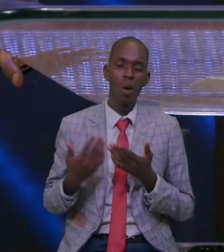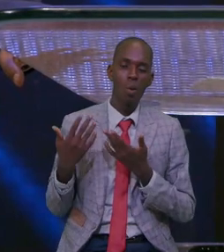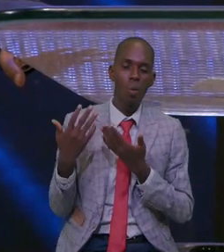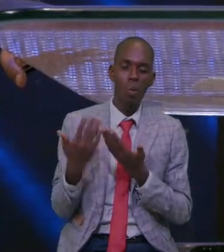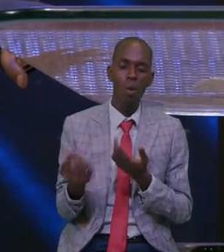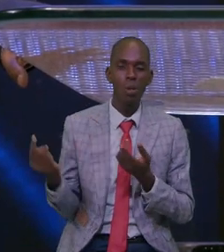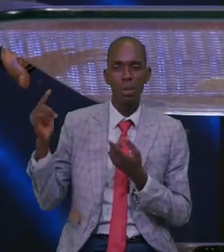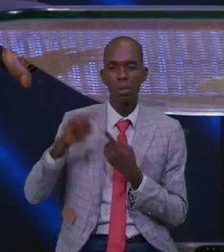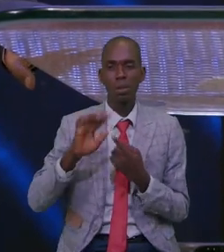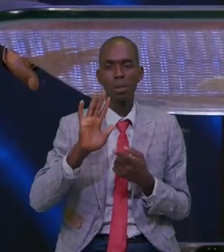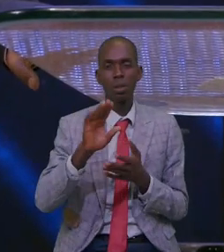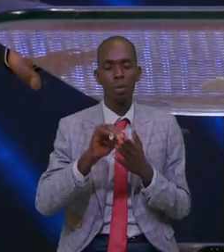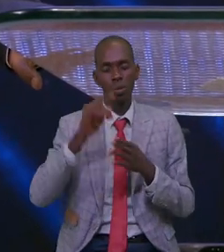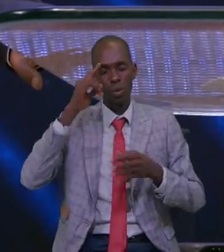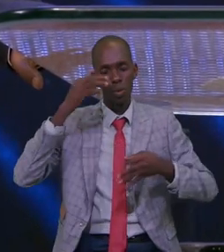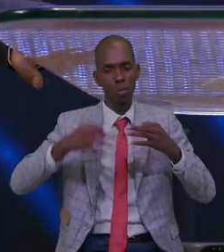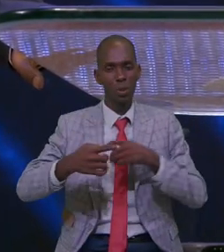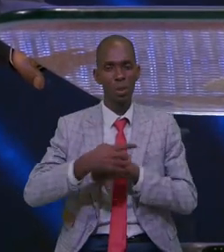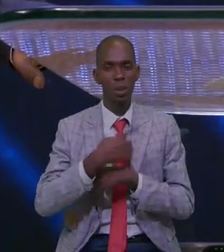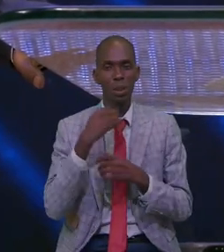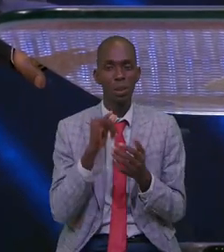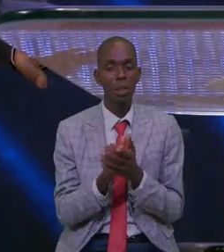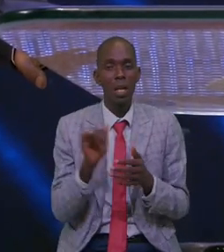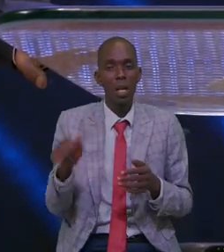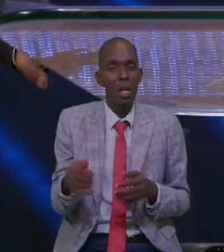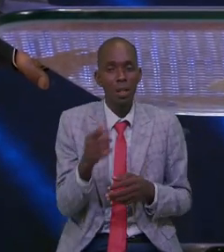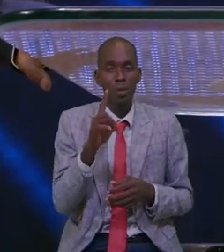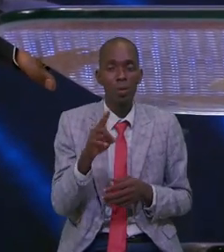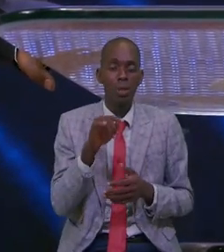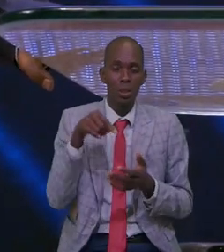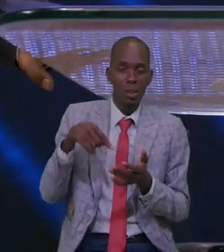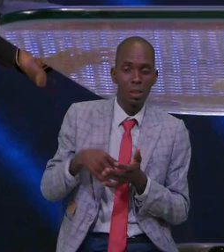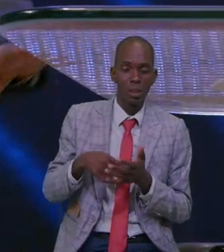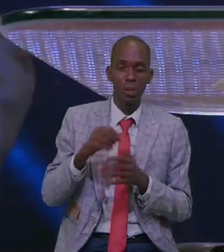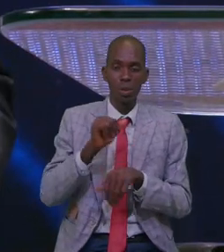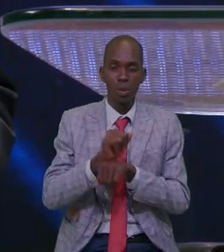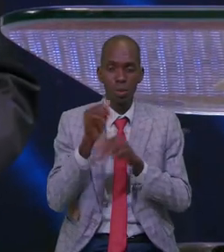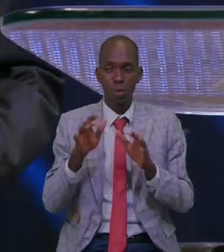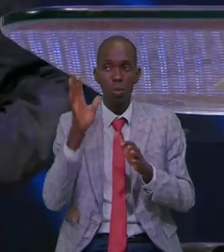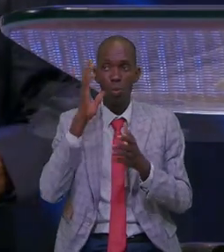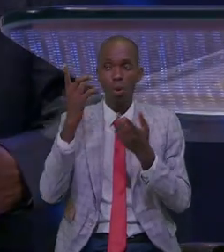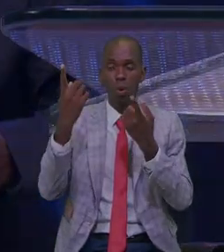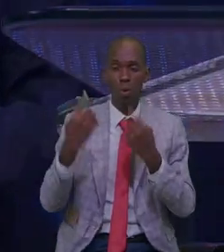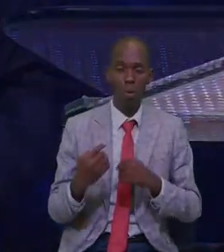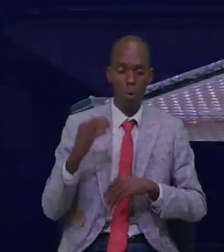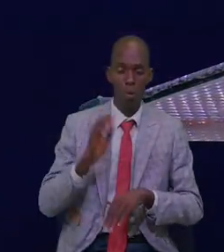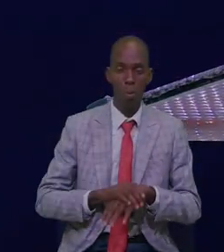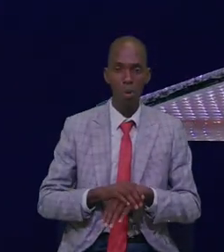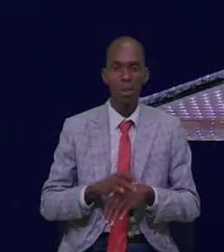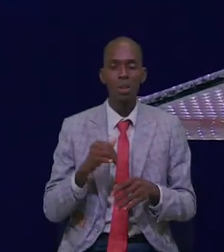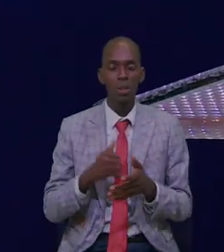judgment day. It says, but whomsoever this stone shall fall, it shall